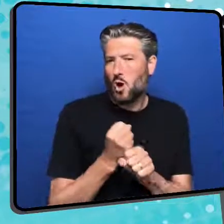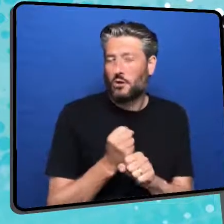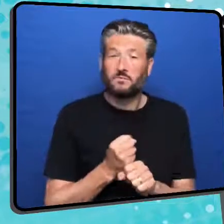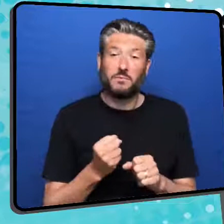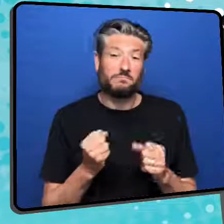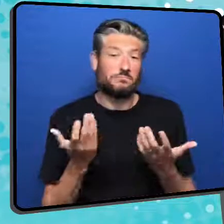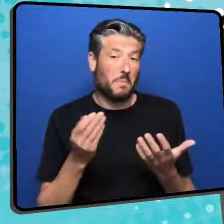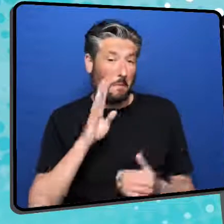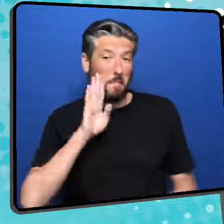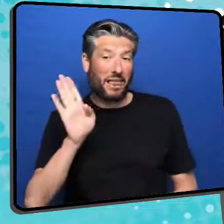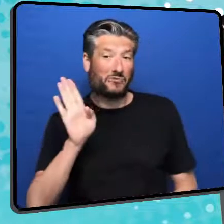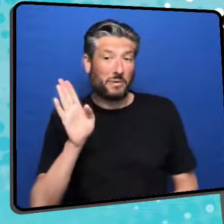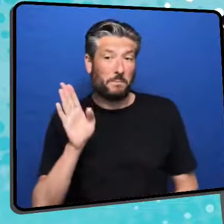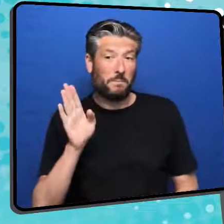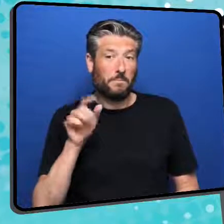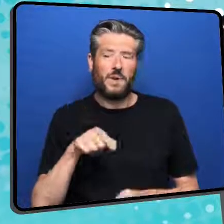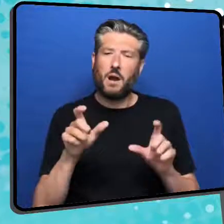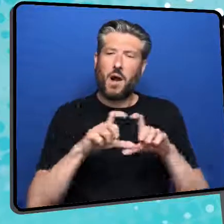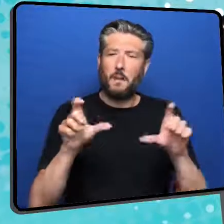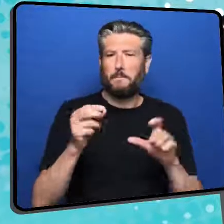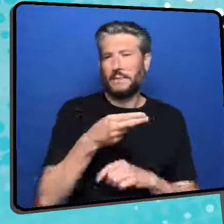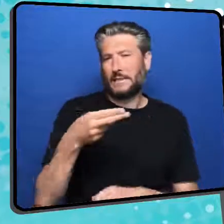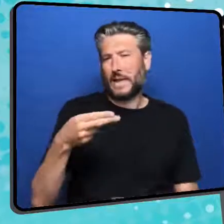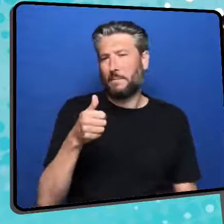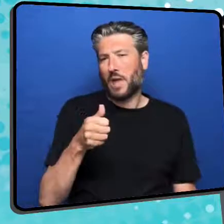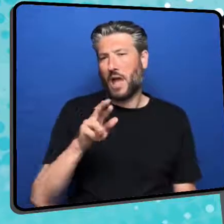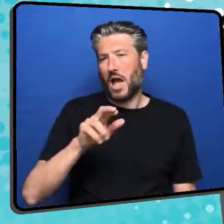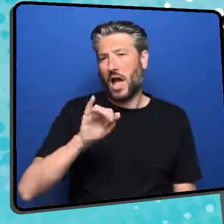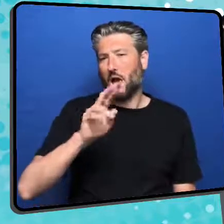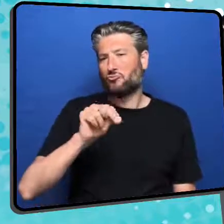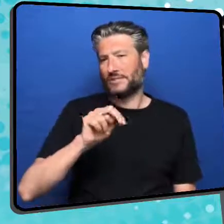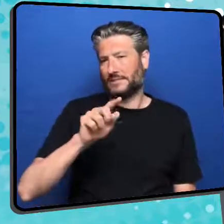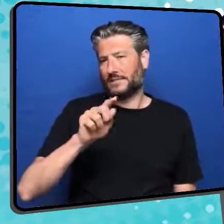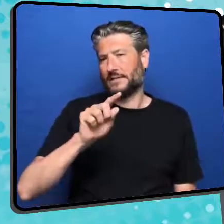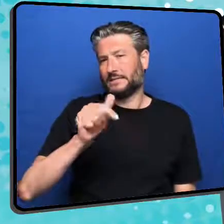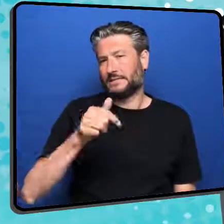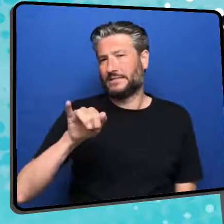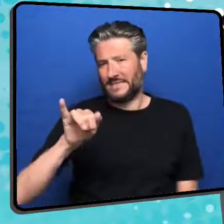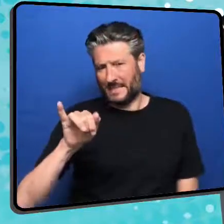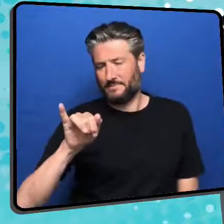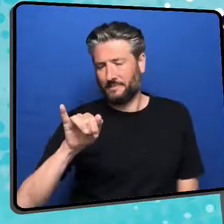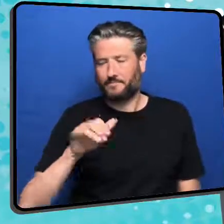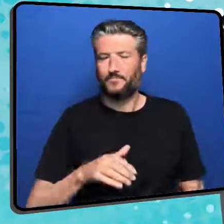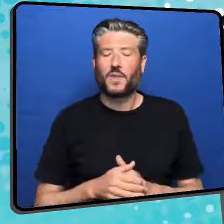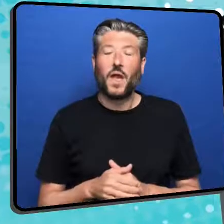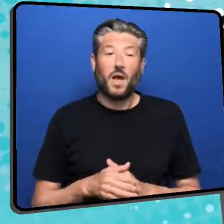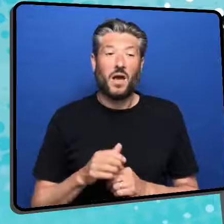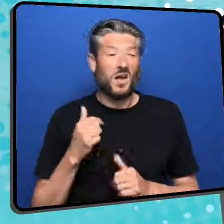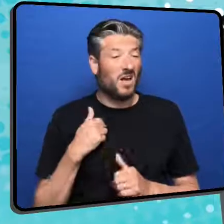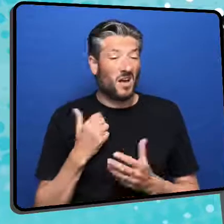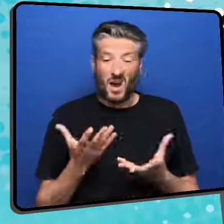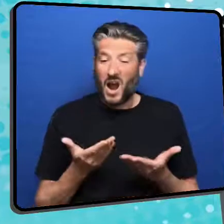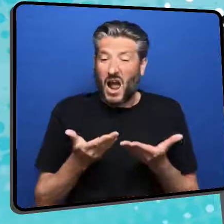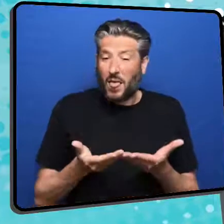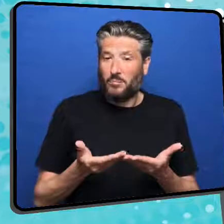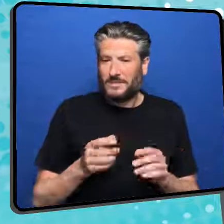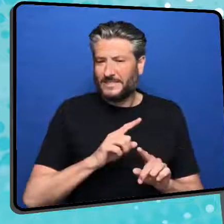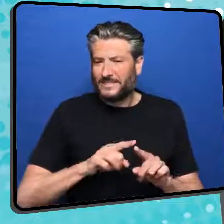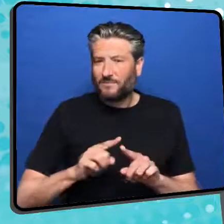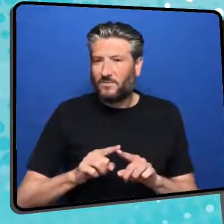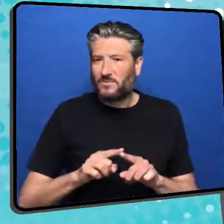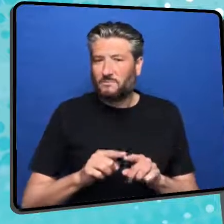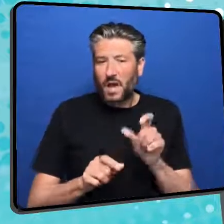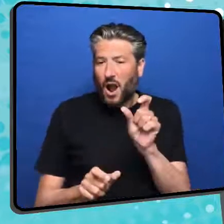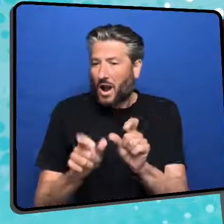we help our clients with, not really one single tailor-made solution, but for every single client, we develop